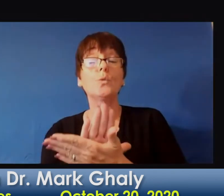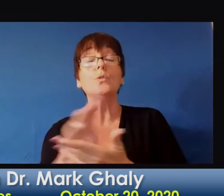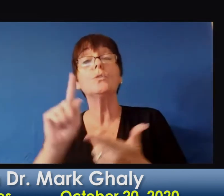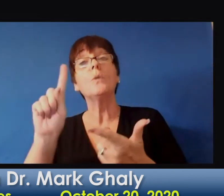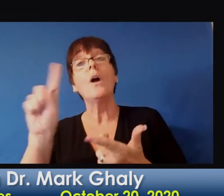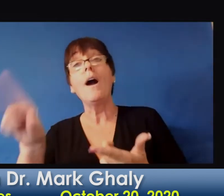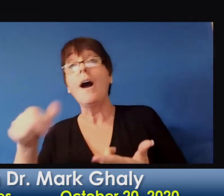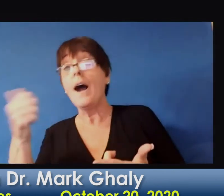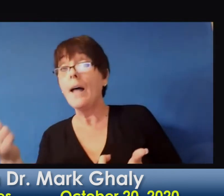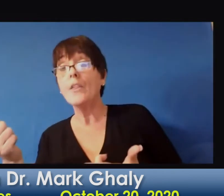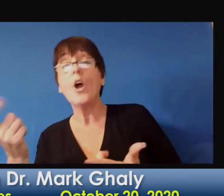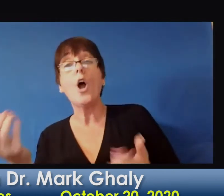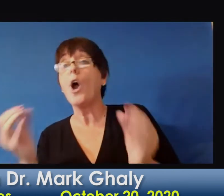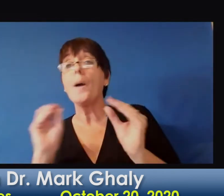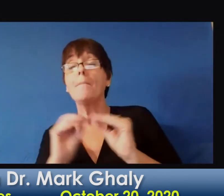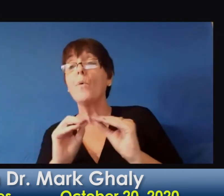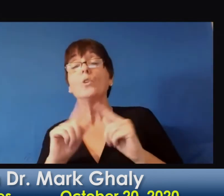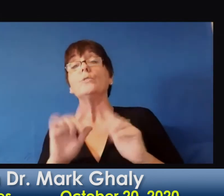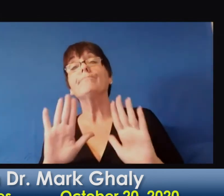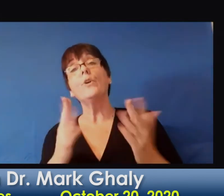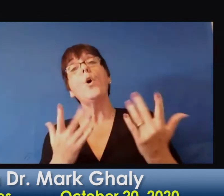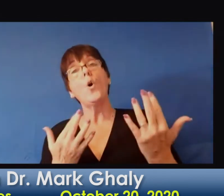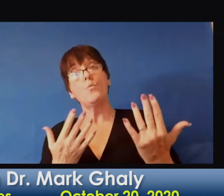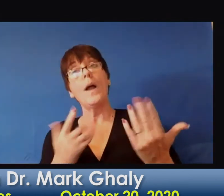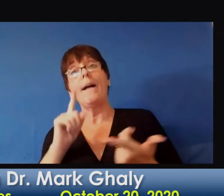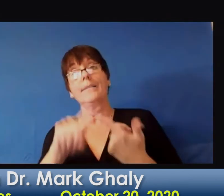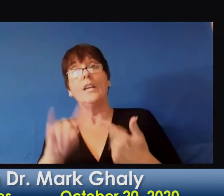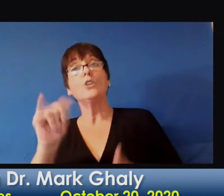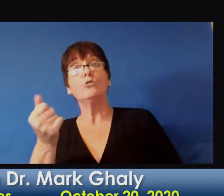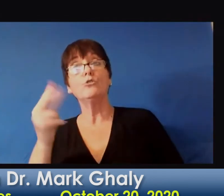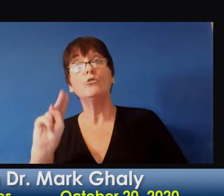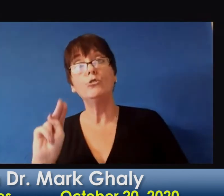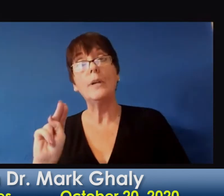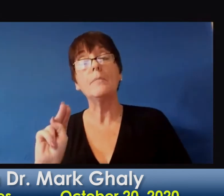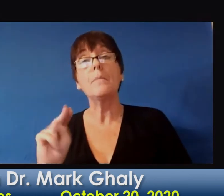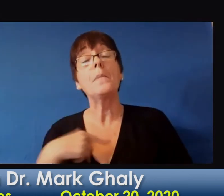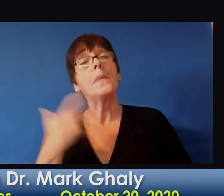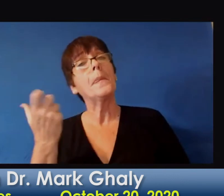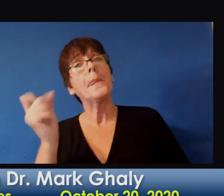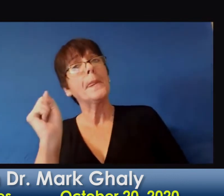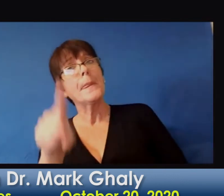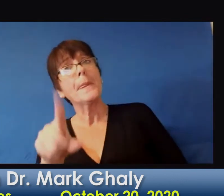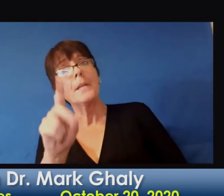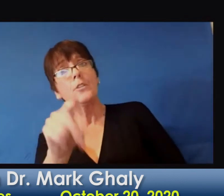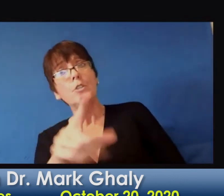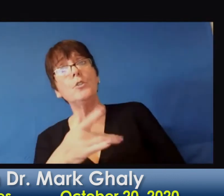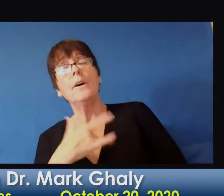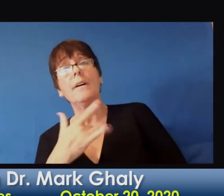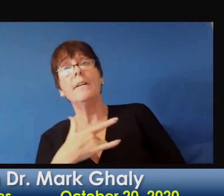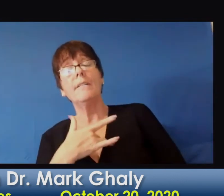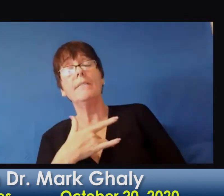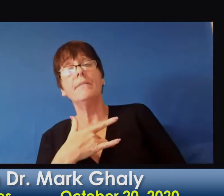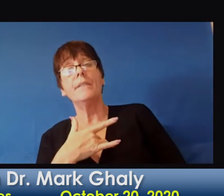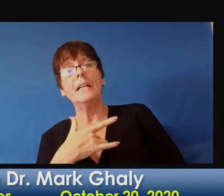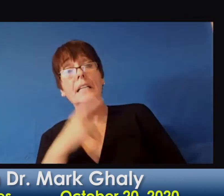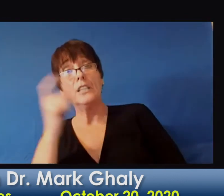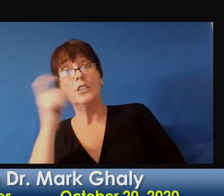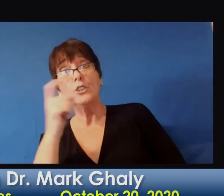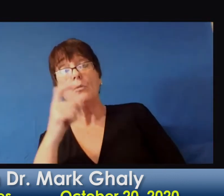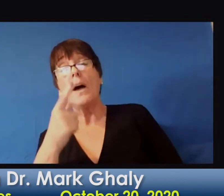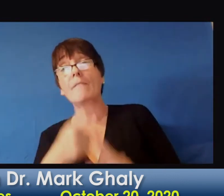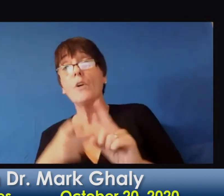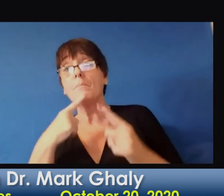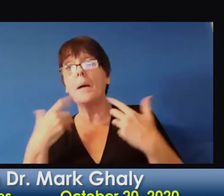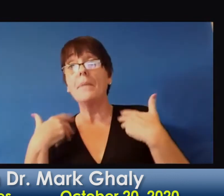others, are more inclined to wait until January. So I just wanted to ask you if you think it's wise from a public health perspective